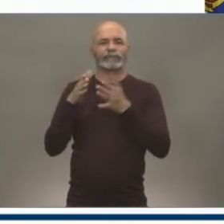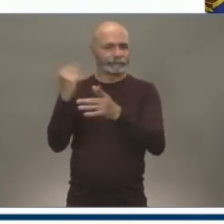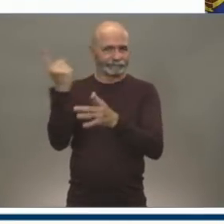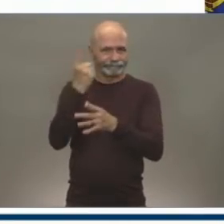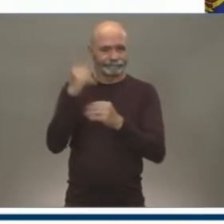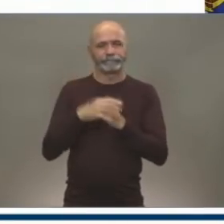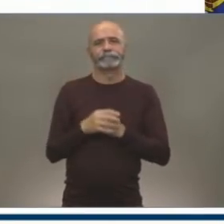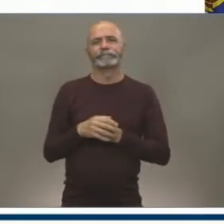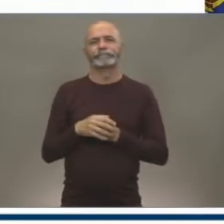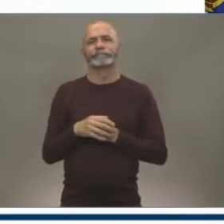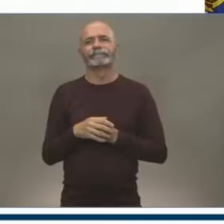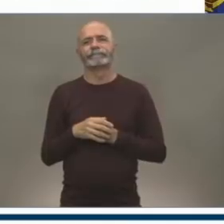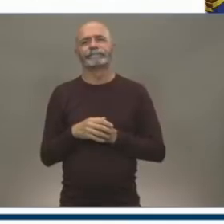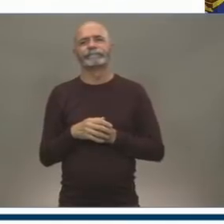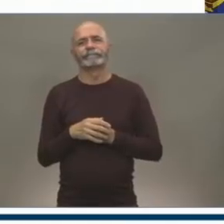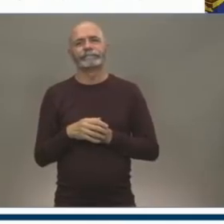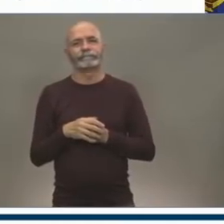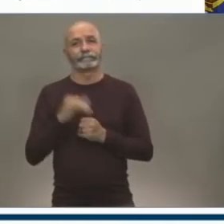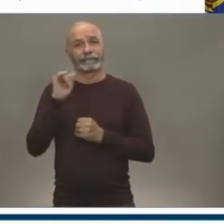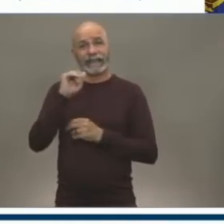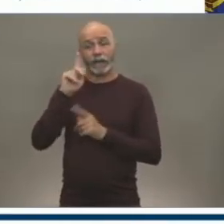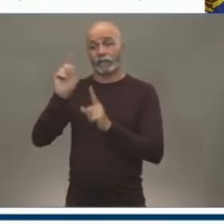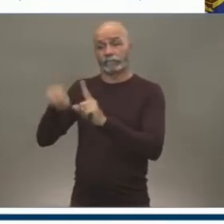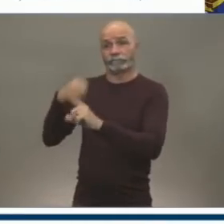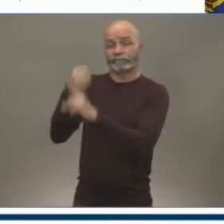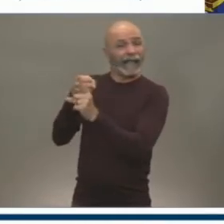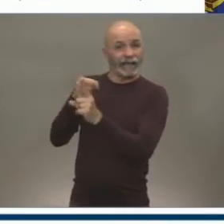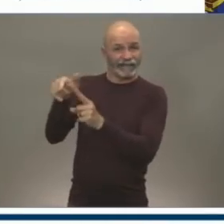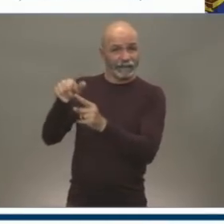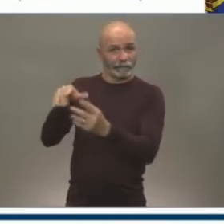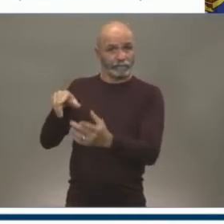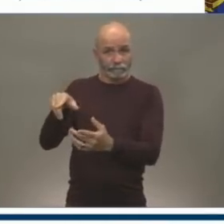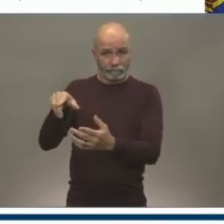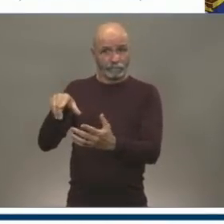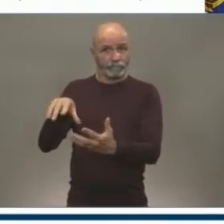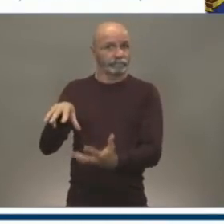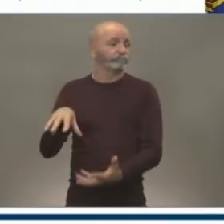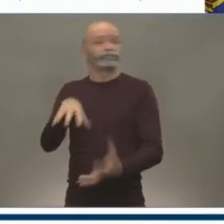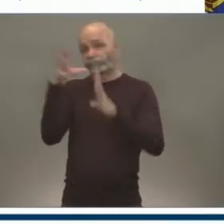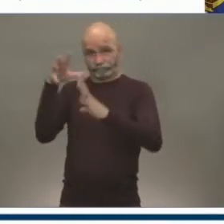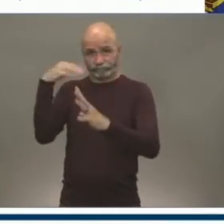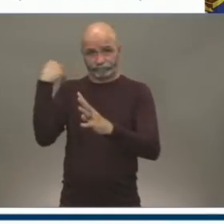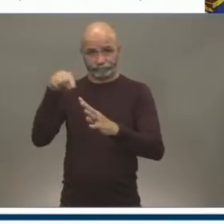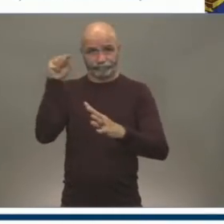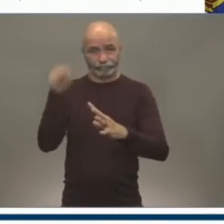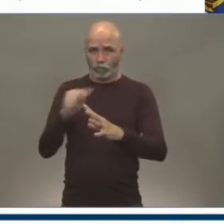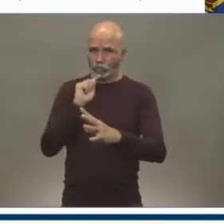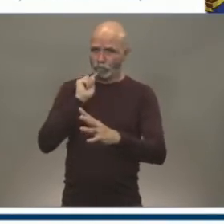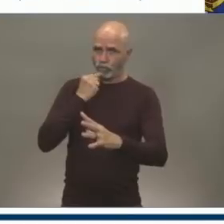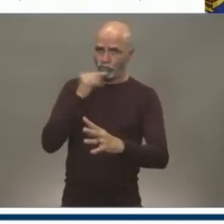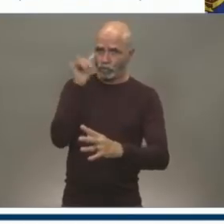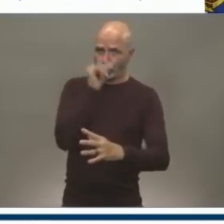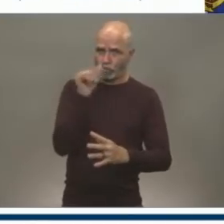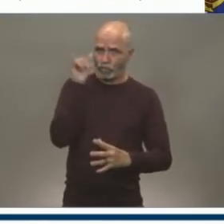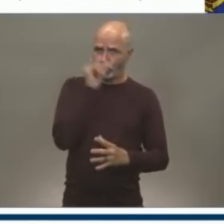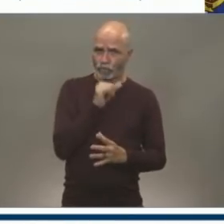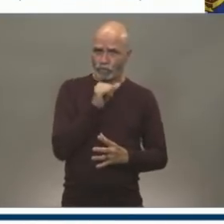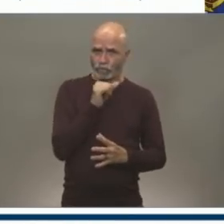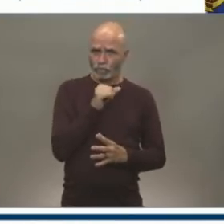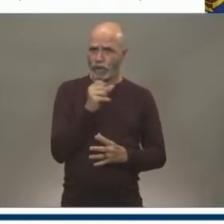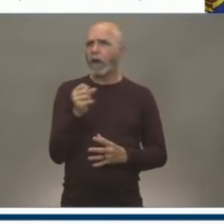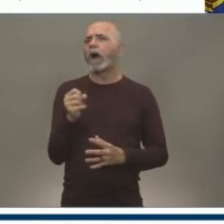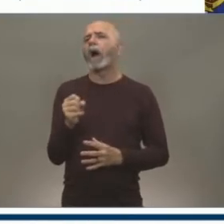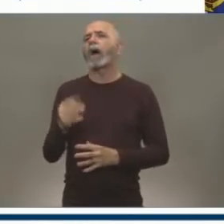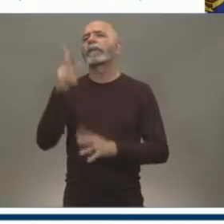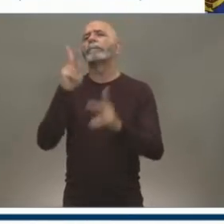how one event can have serious consequences. How many people do you know have tested positive